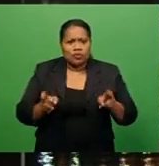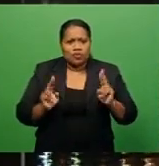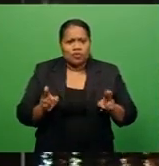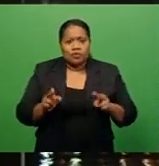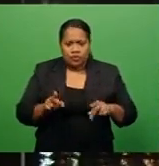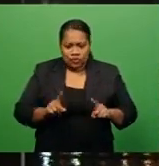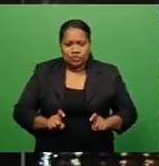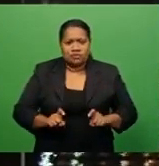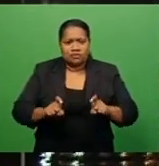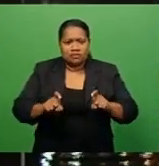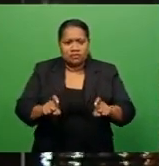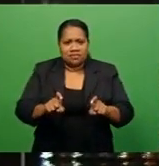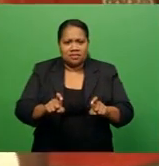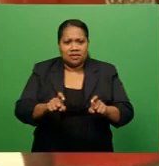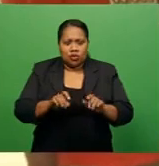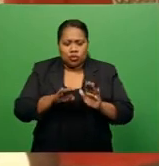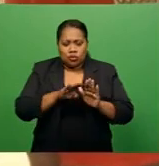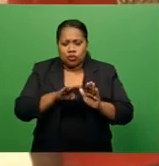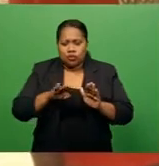Details with Chosaina Nunga.